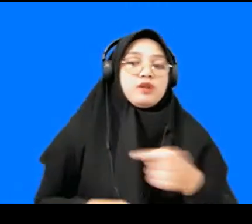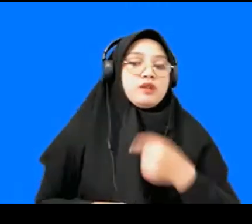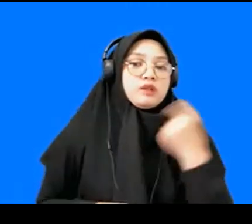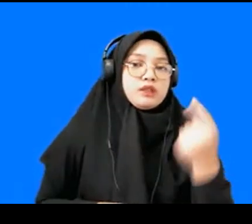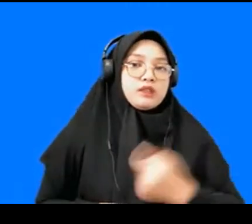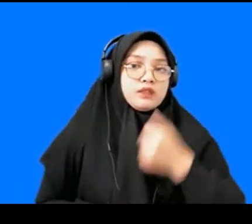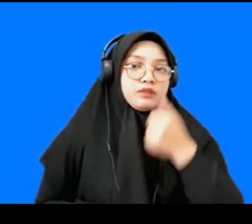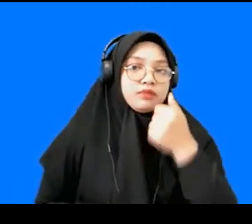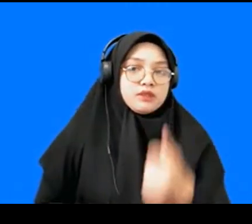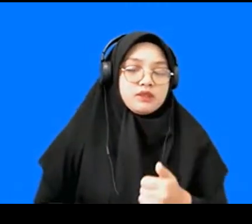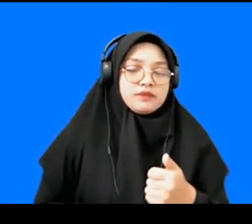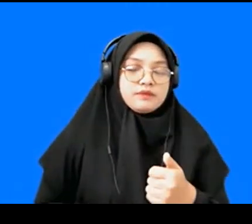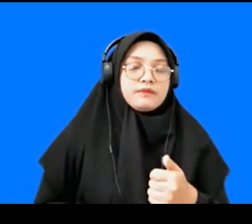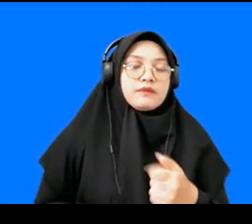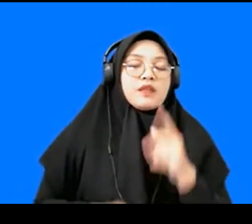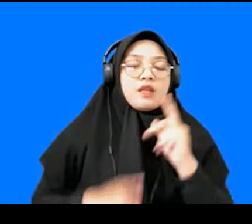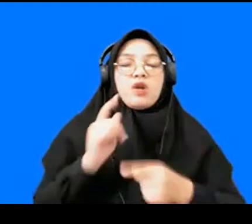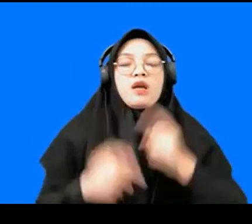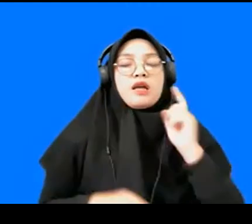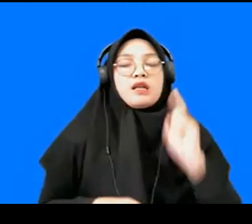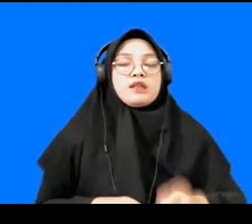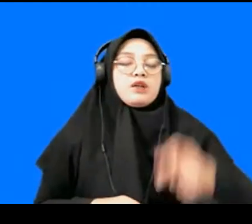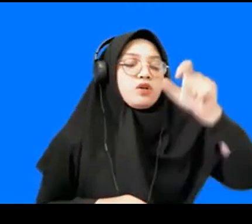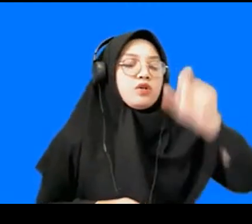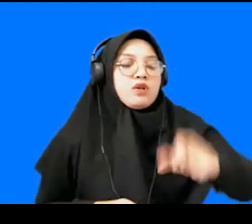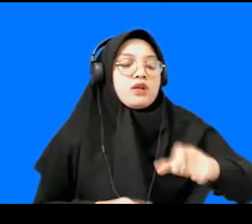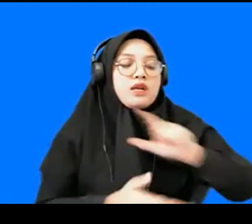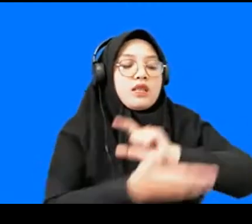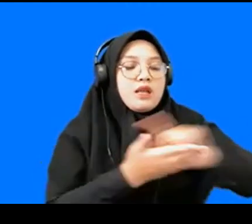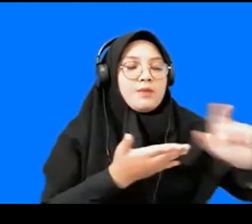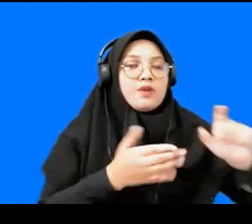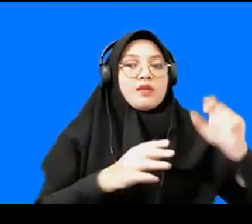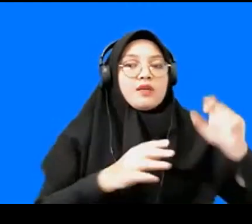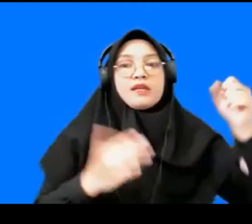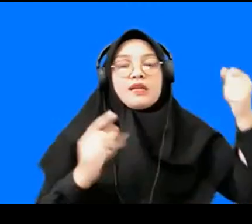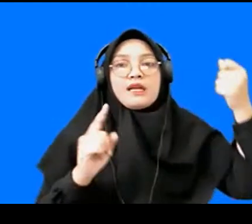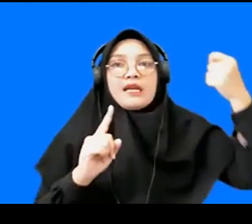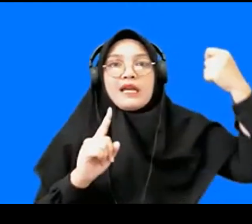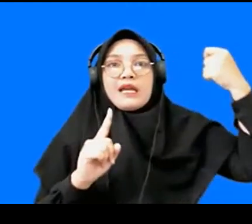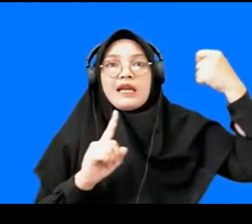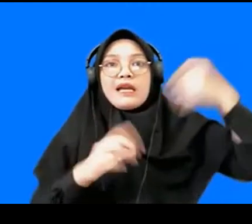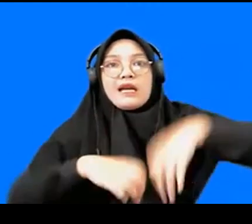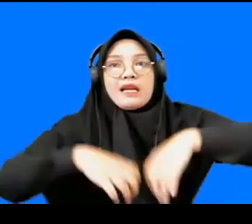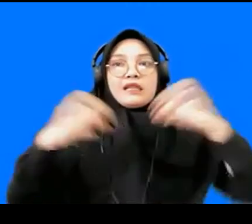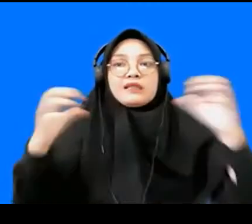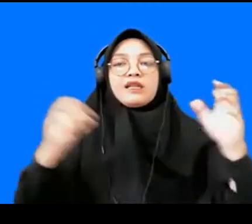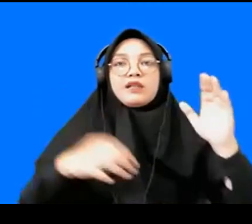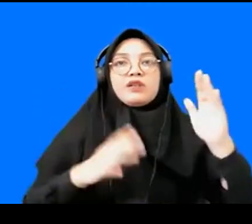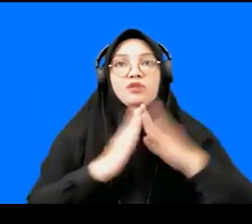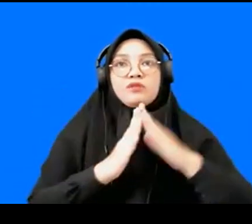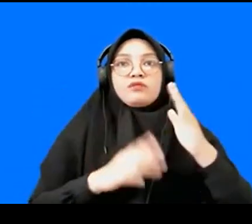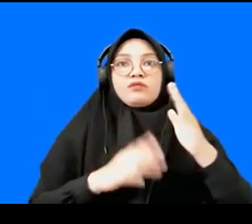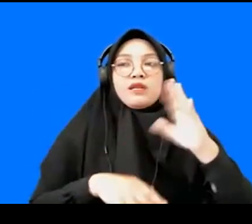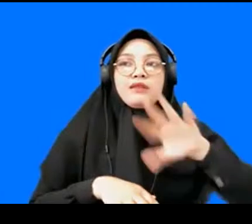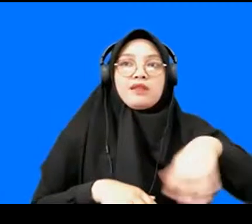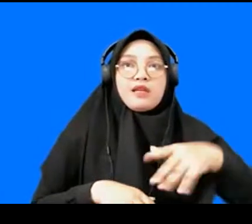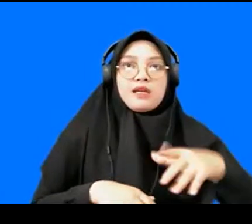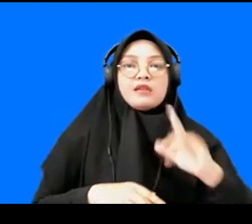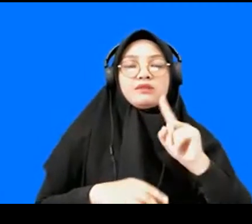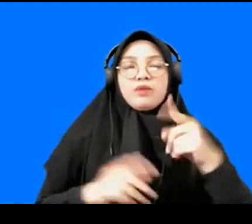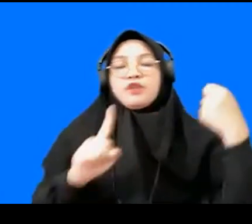highly educated. She was a chartered accountant in Dubai before moving back to India. And the police was